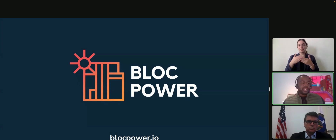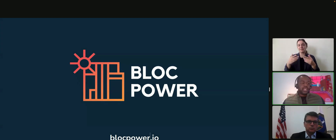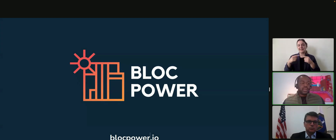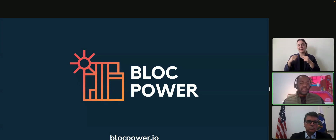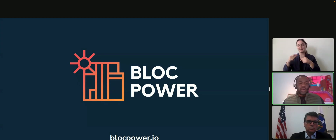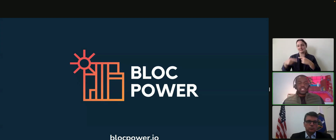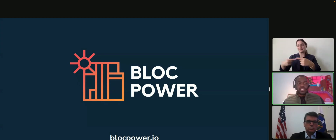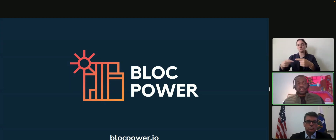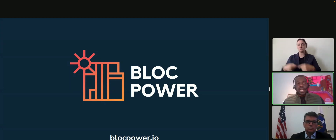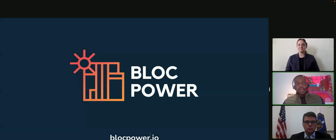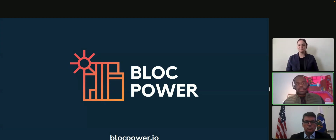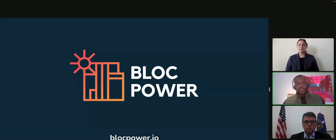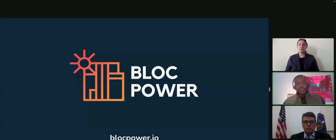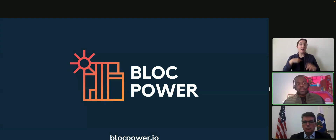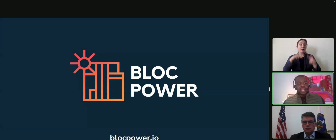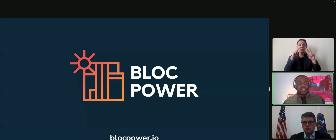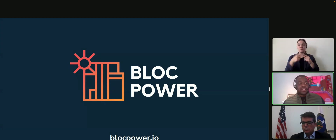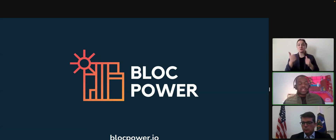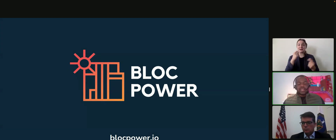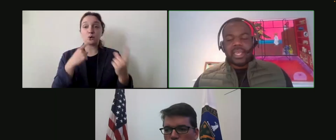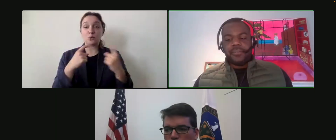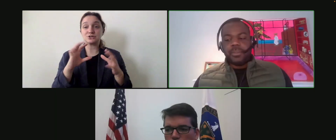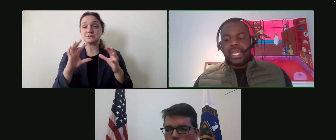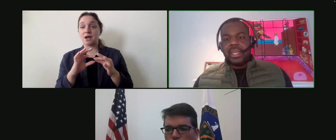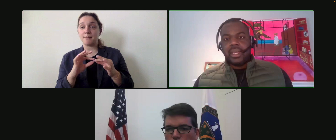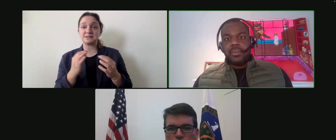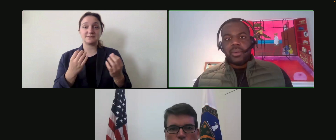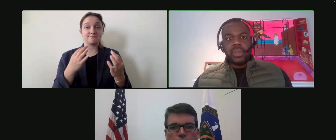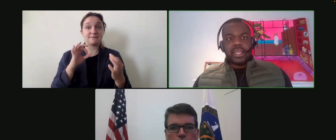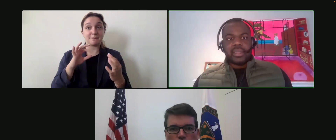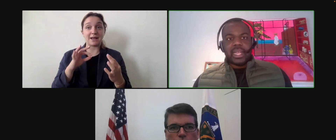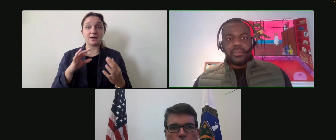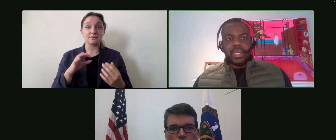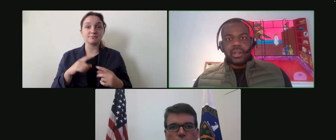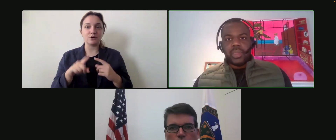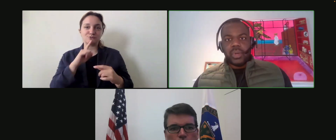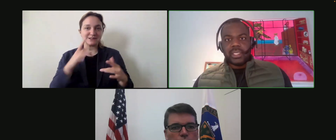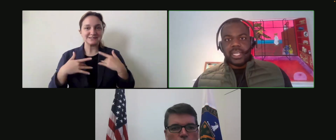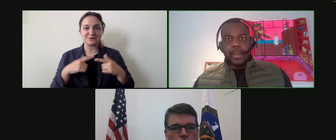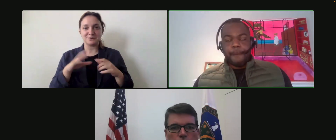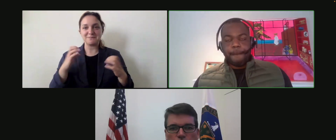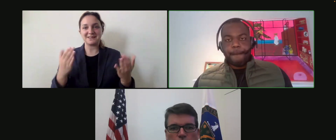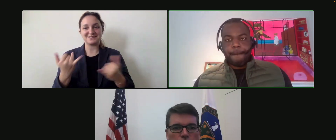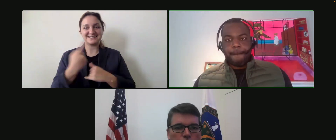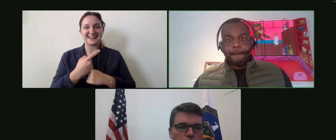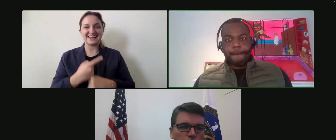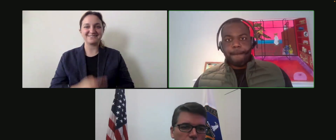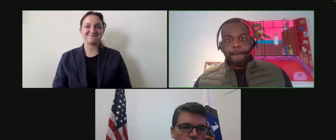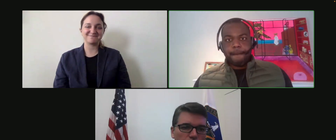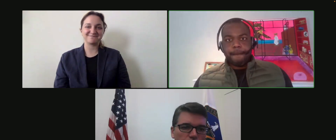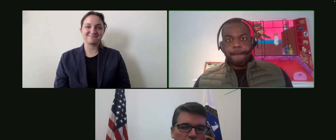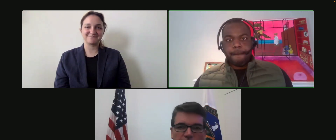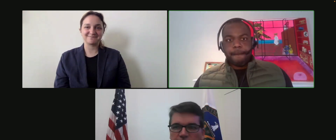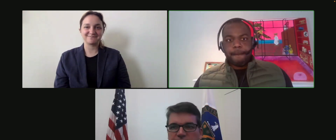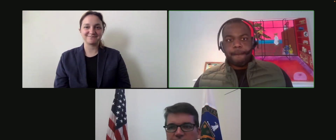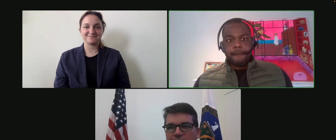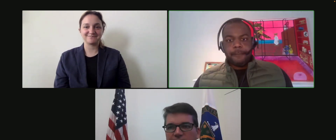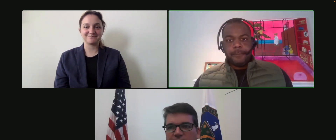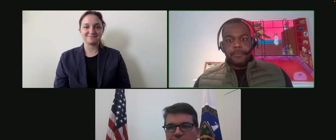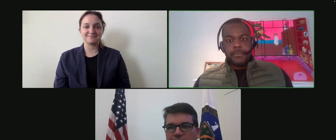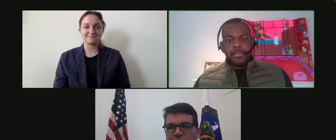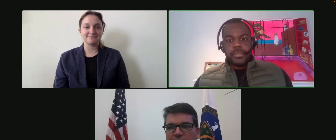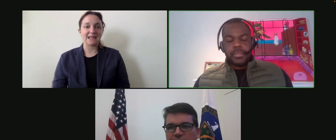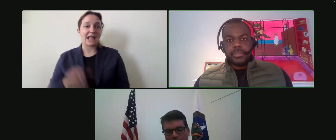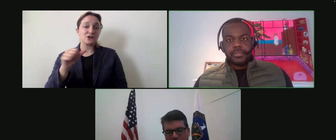to any questions or comments or feedback that you guys have for me, but really excited to be here with you all today. Thanks,